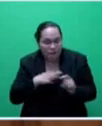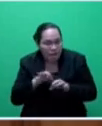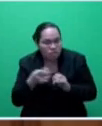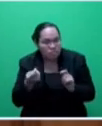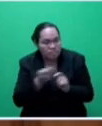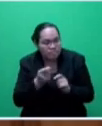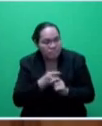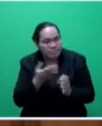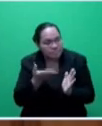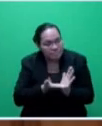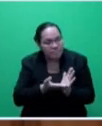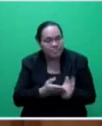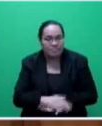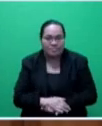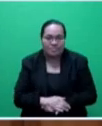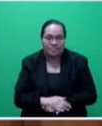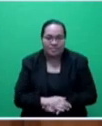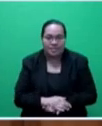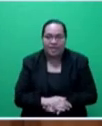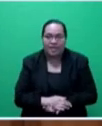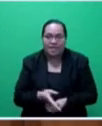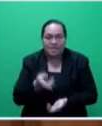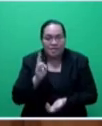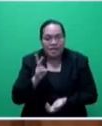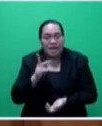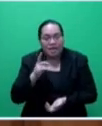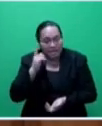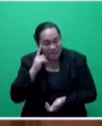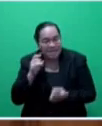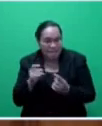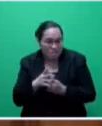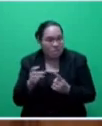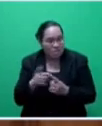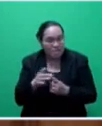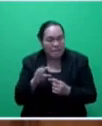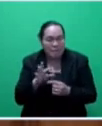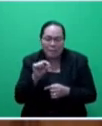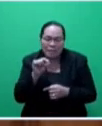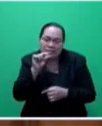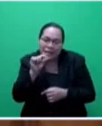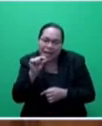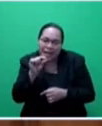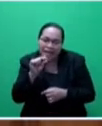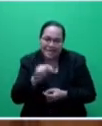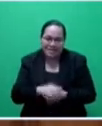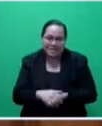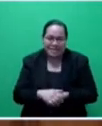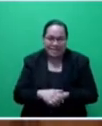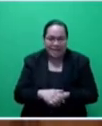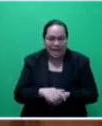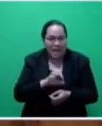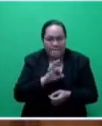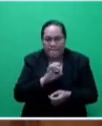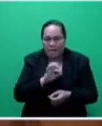Speaker. So once again, I think it's a very important point. It may seem minor. It is not a